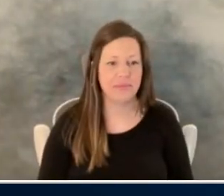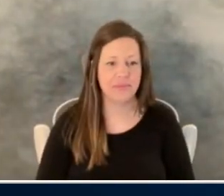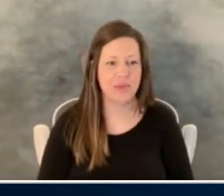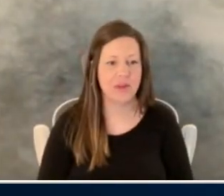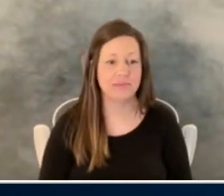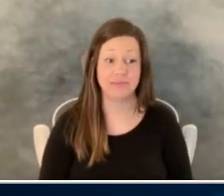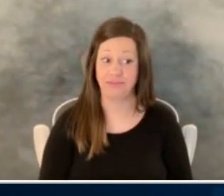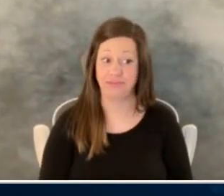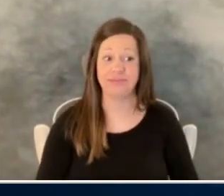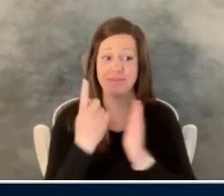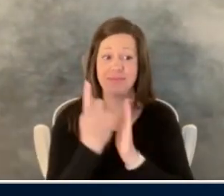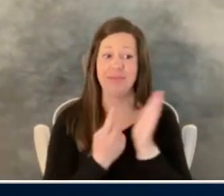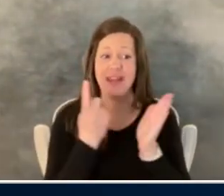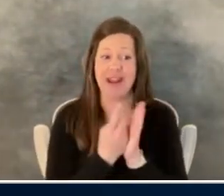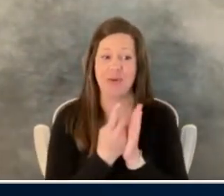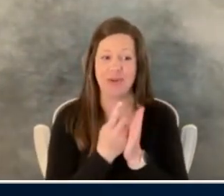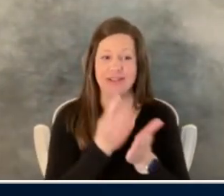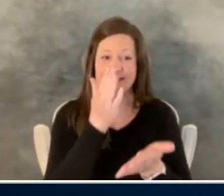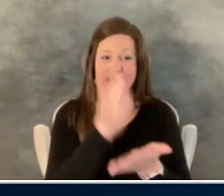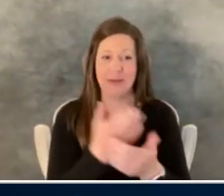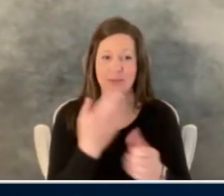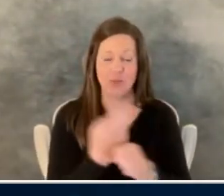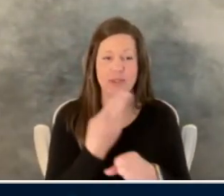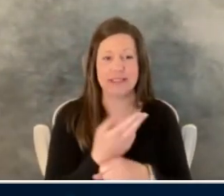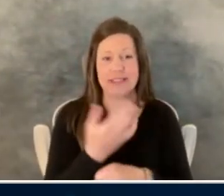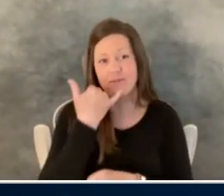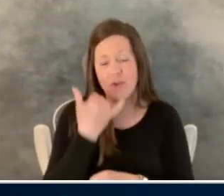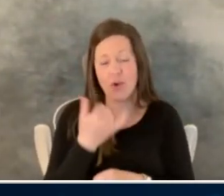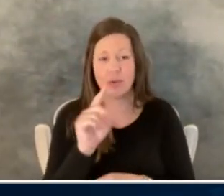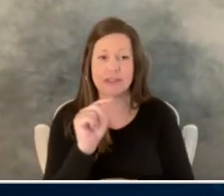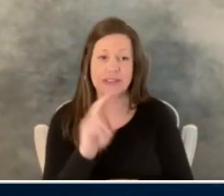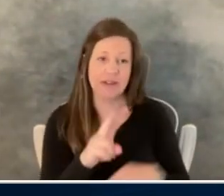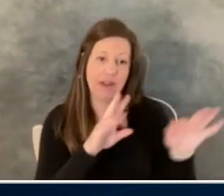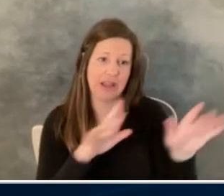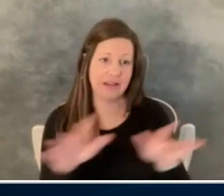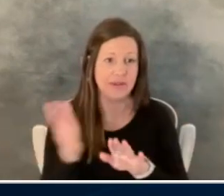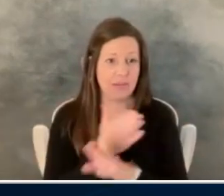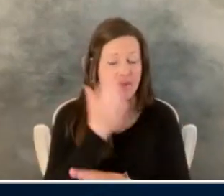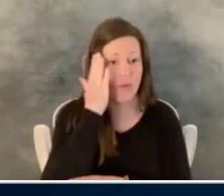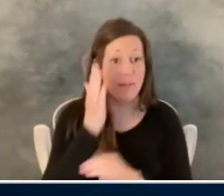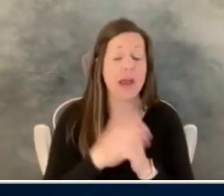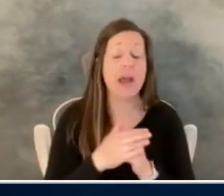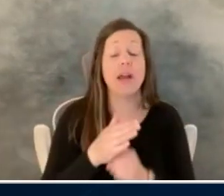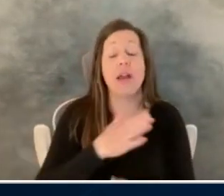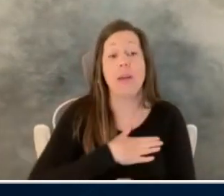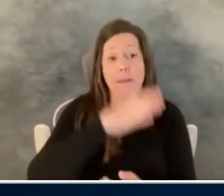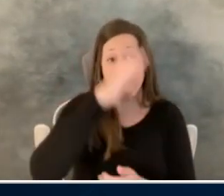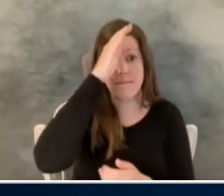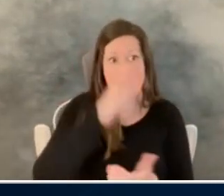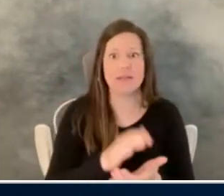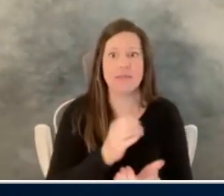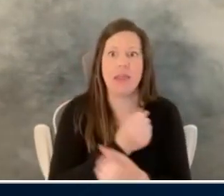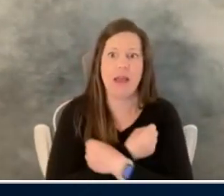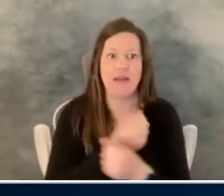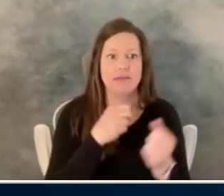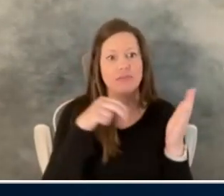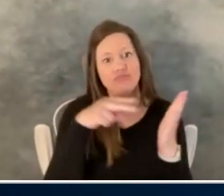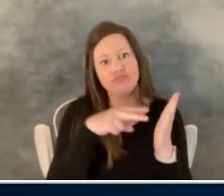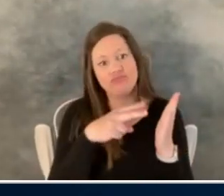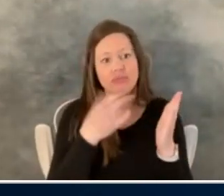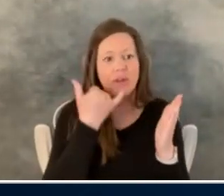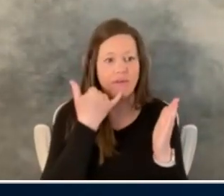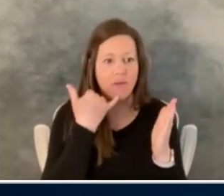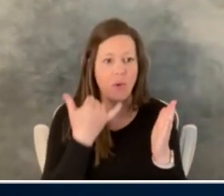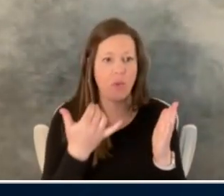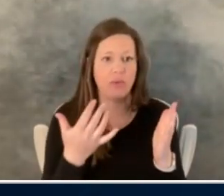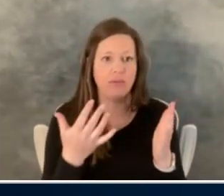before bed? I ask this because my husband loves to scroll on his phone right before bed. What is it about that screen time